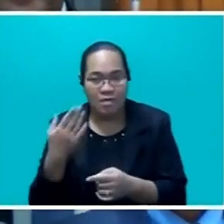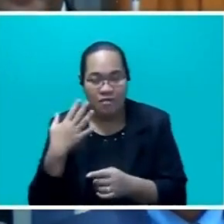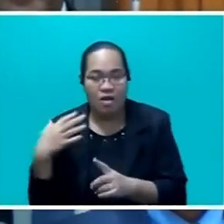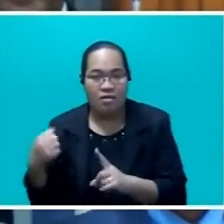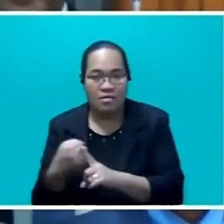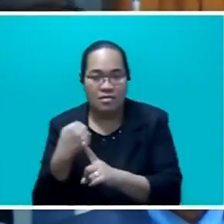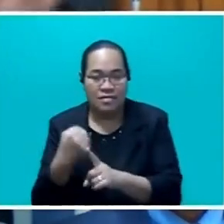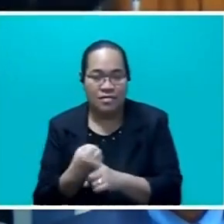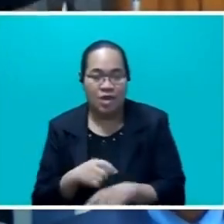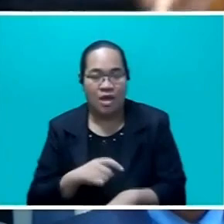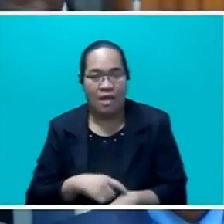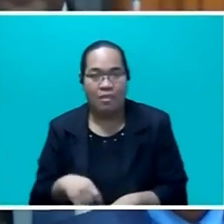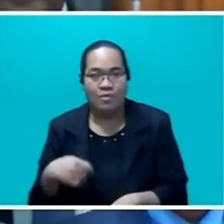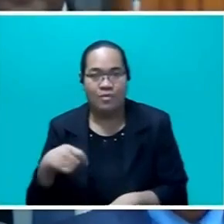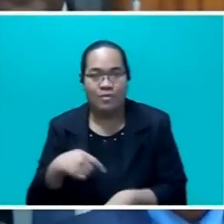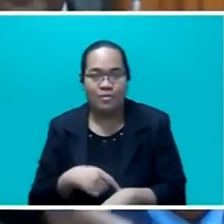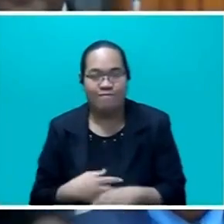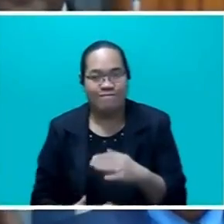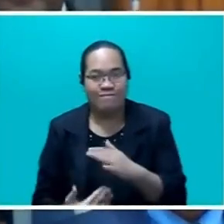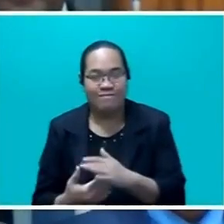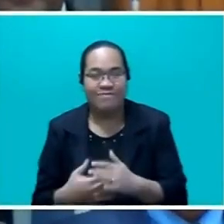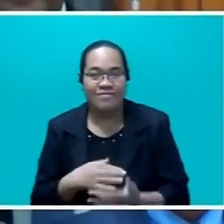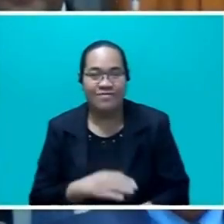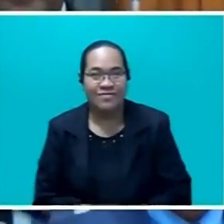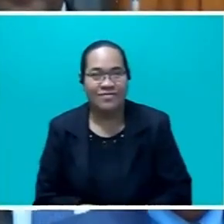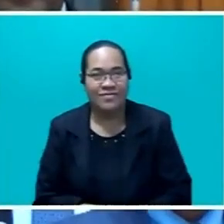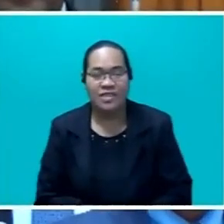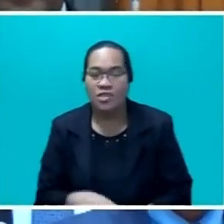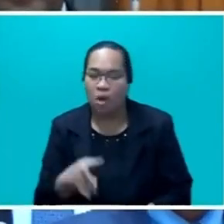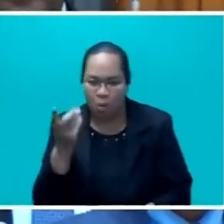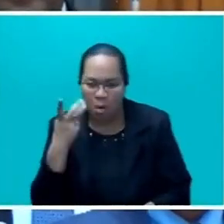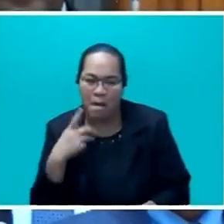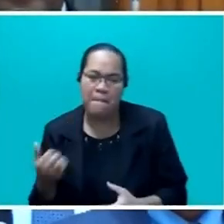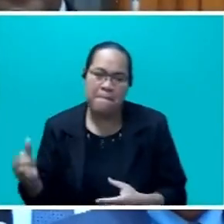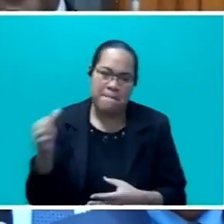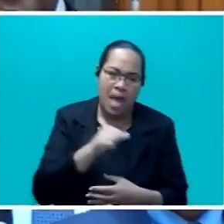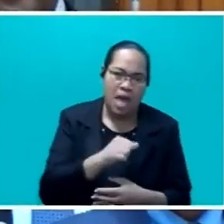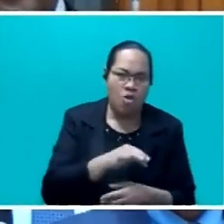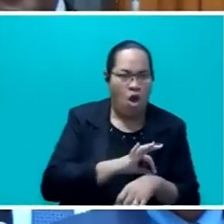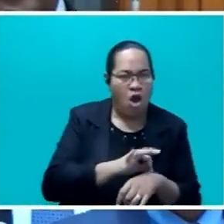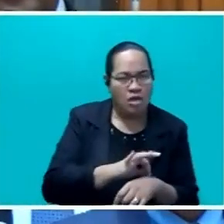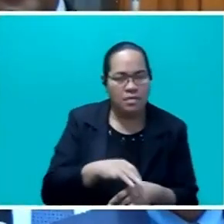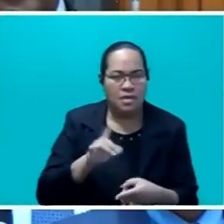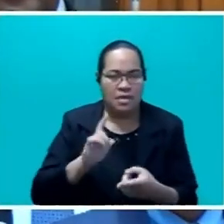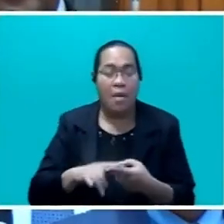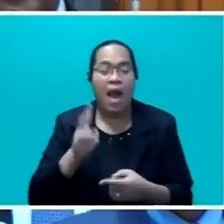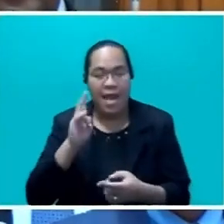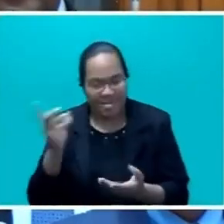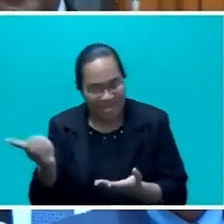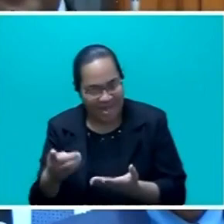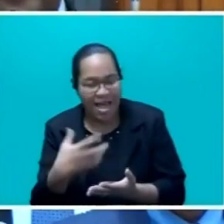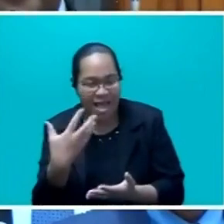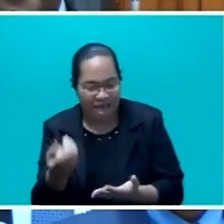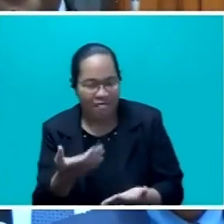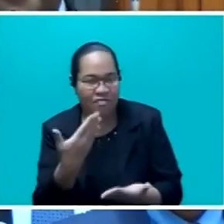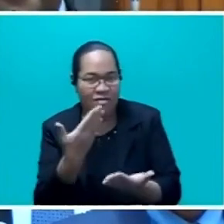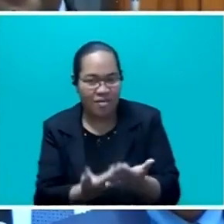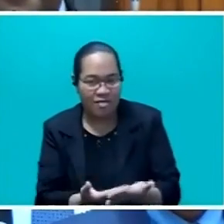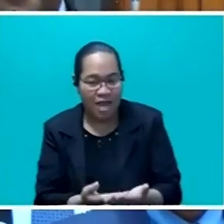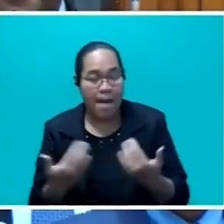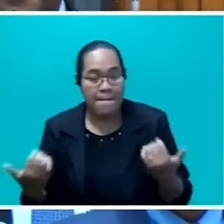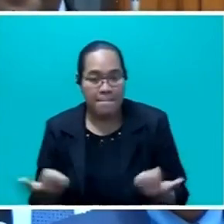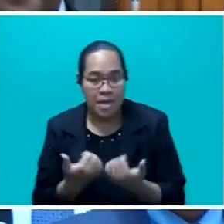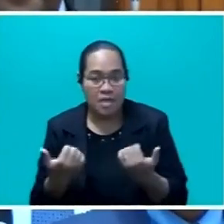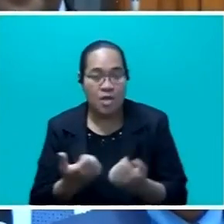ATS workers. Women went back to packaging and hospitalities, all that. But again, sir, that data is there. There's plenty work that the